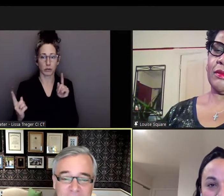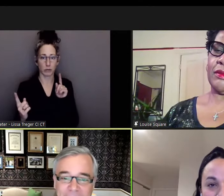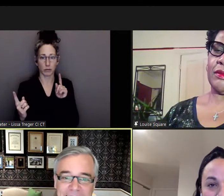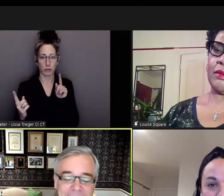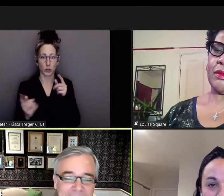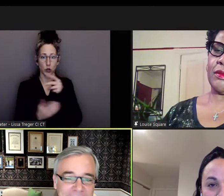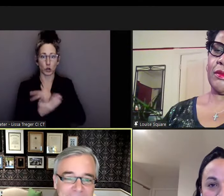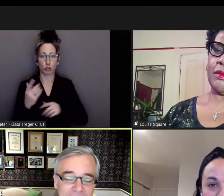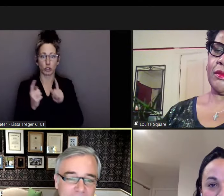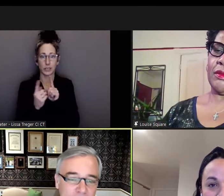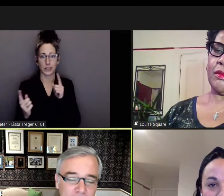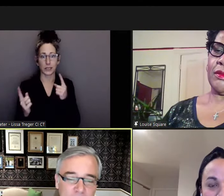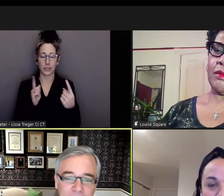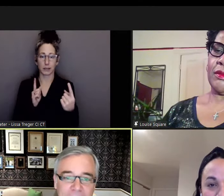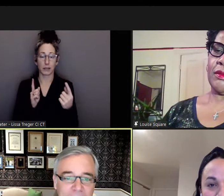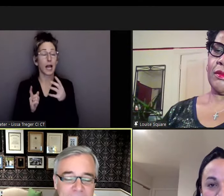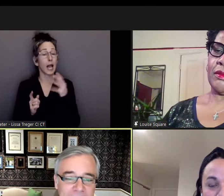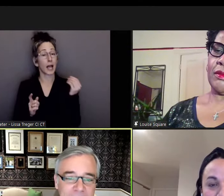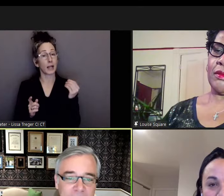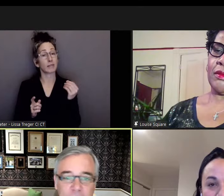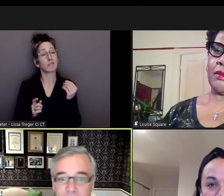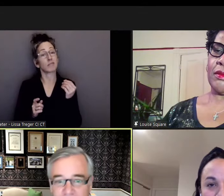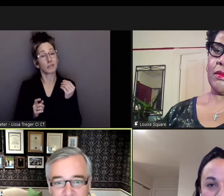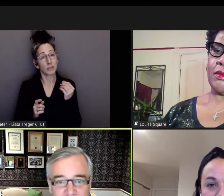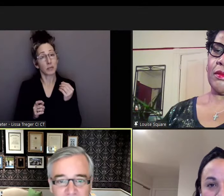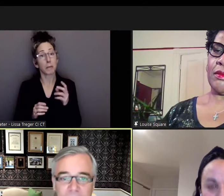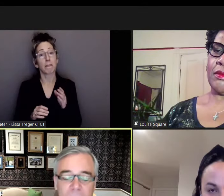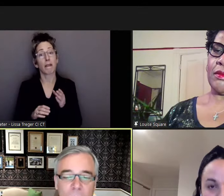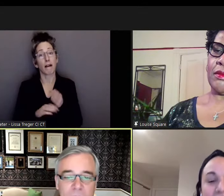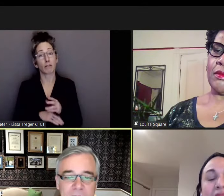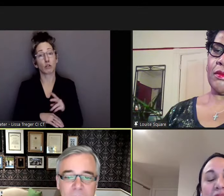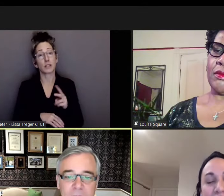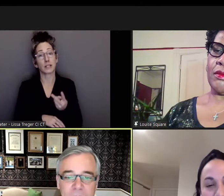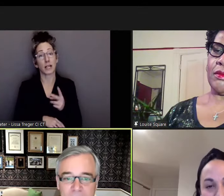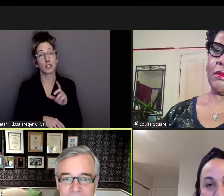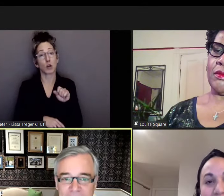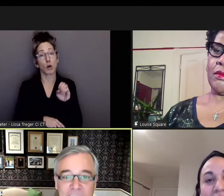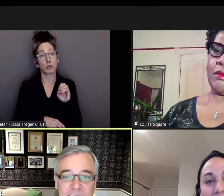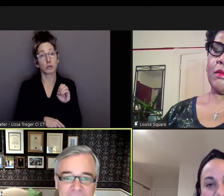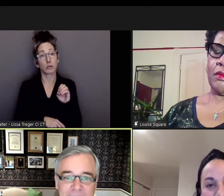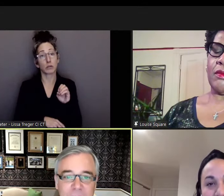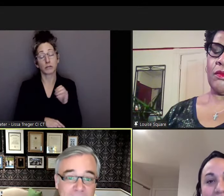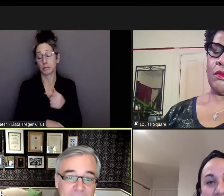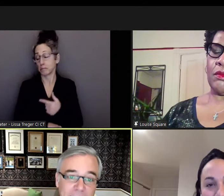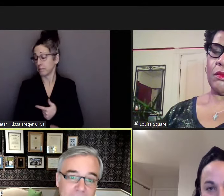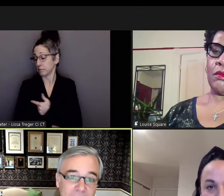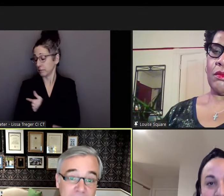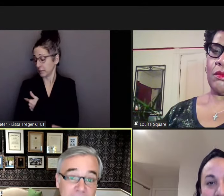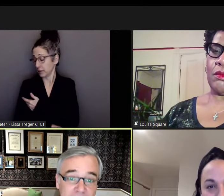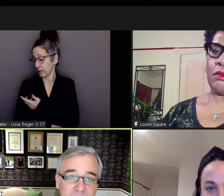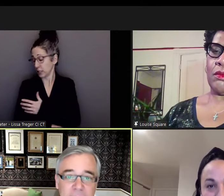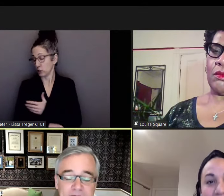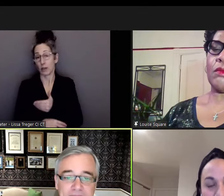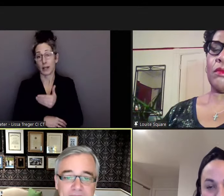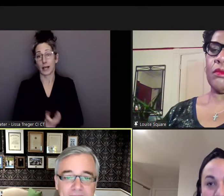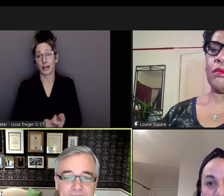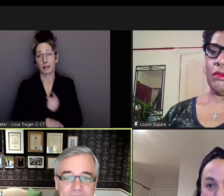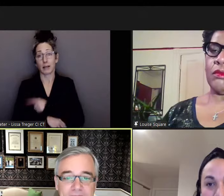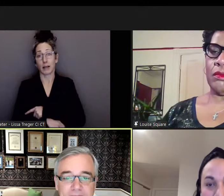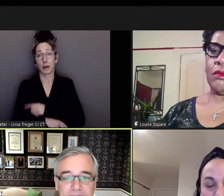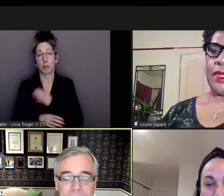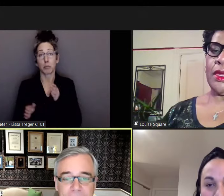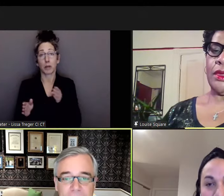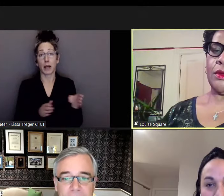just the general idea that we know that after the second dose, you may feel more of the symptoms. Maybe that's a good day to plan an easy day.